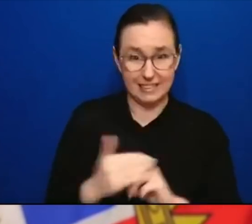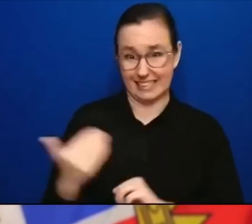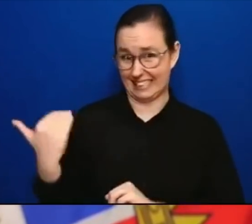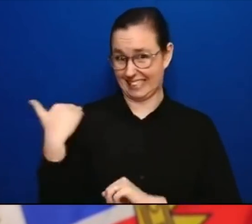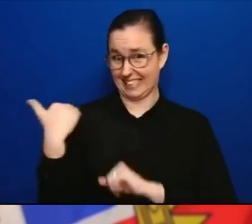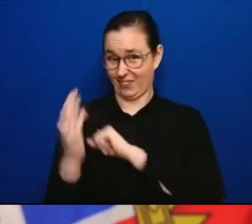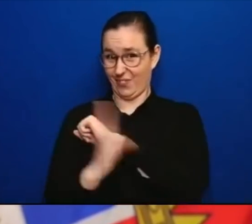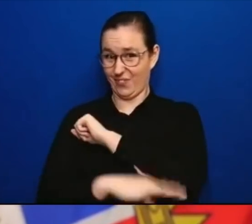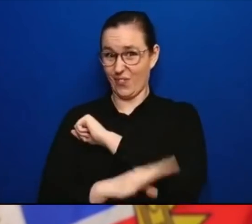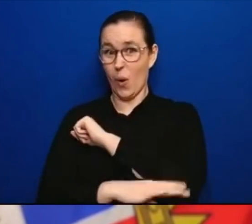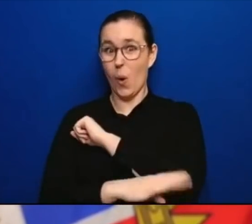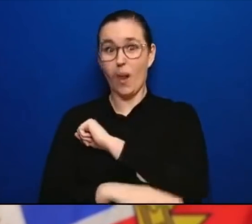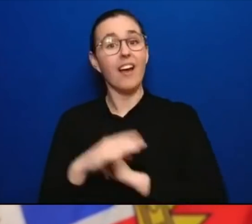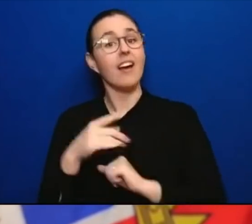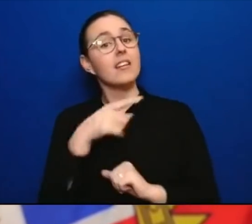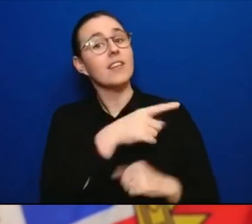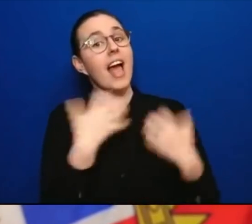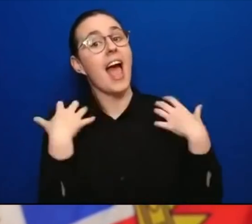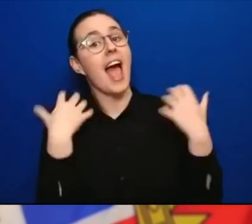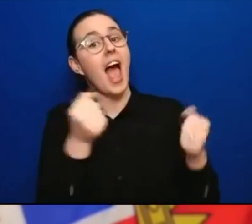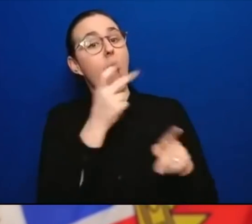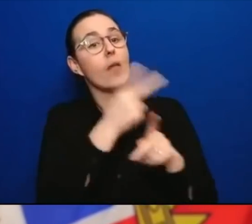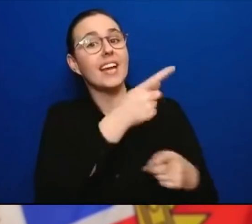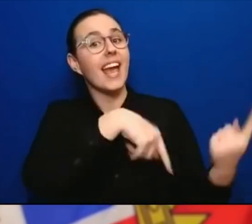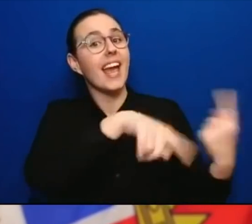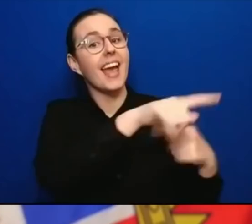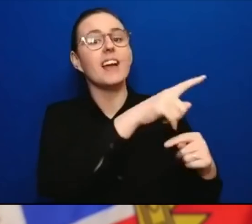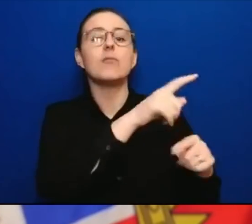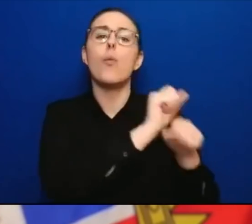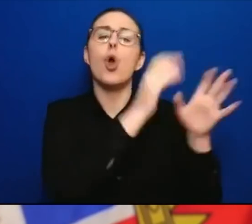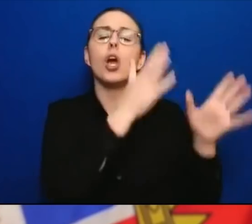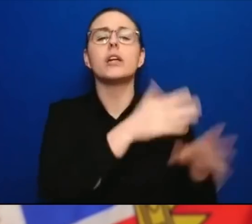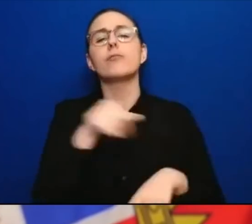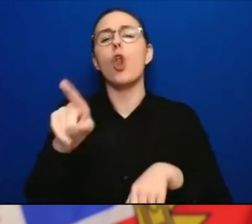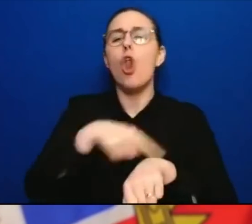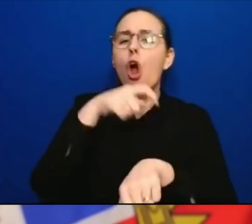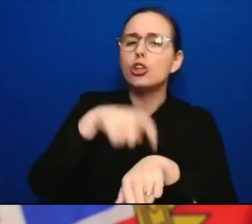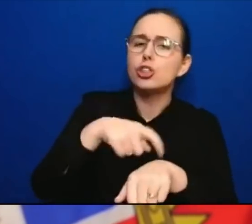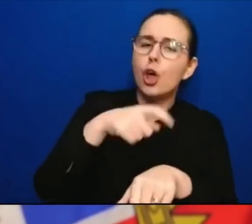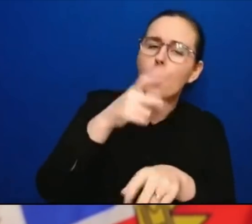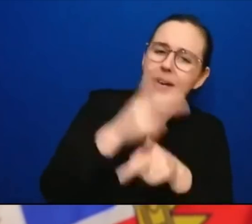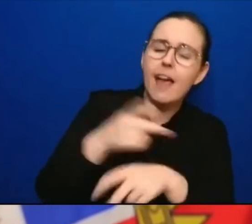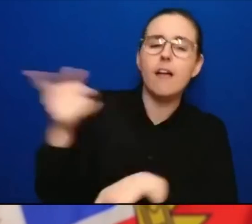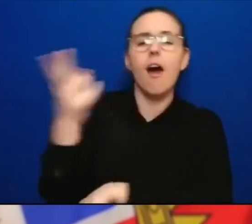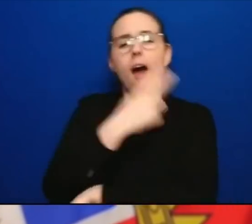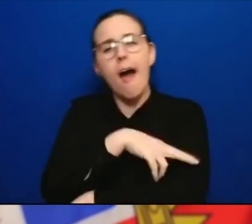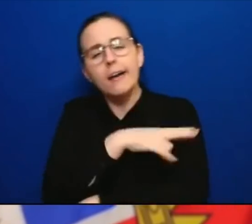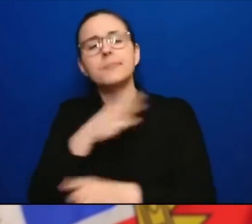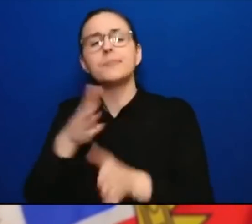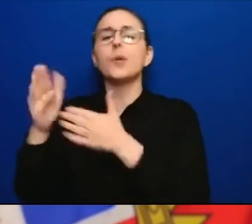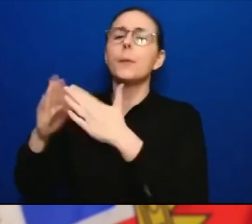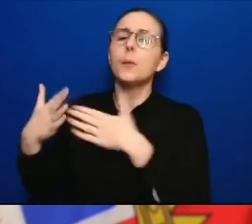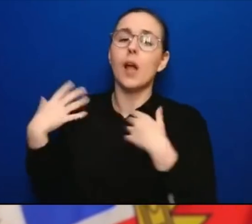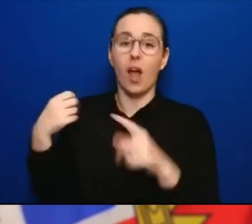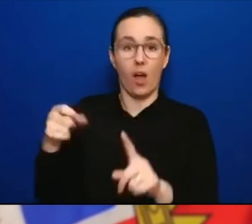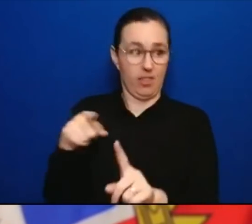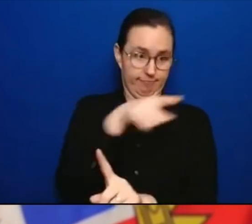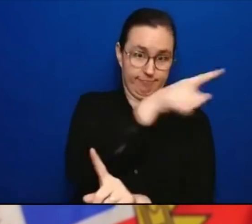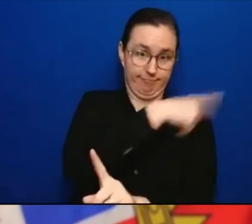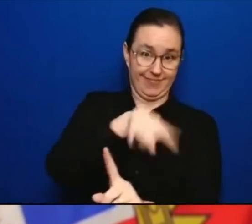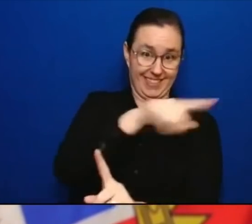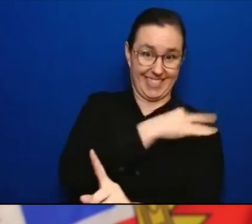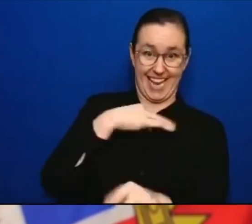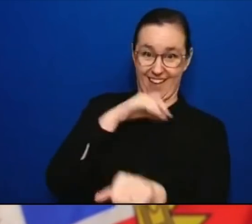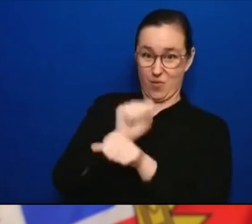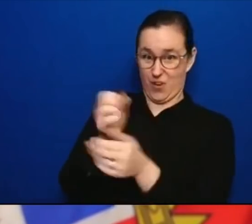and measures in place for all healthcare workers working in long-term care, acute care, and community health settings. And